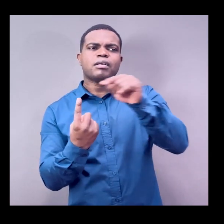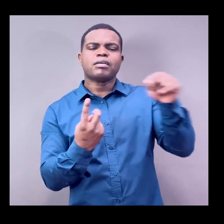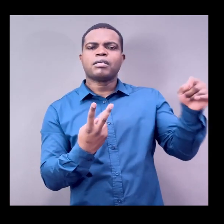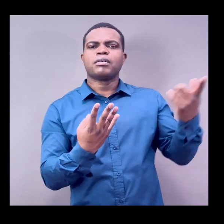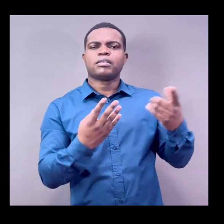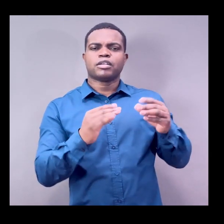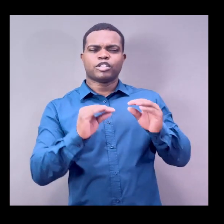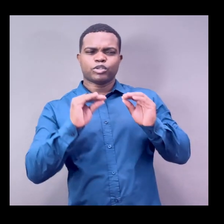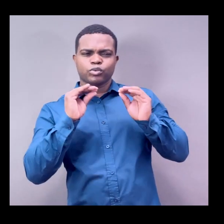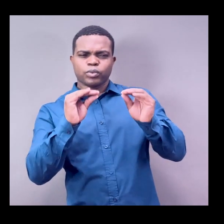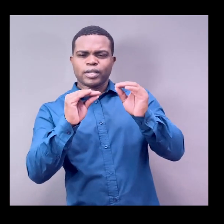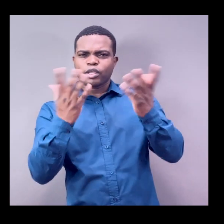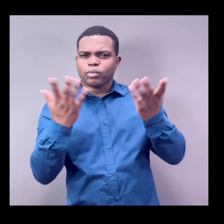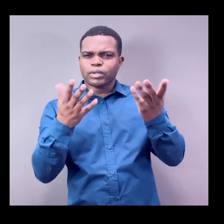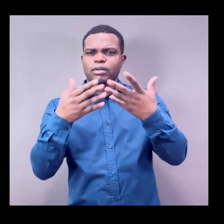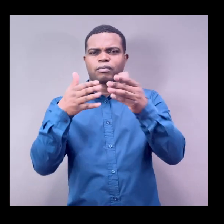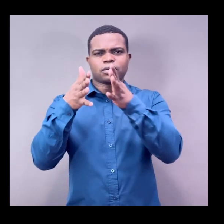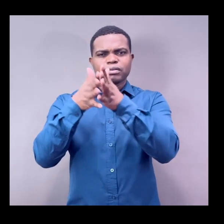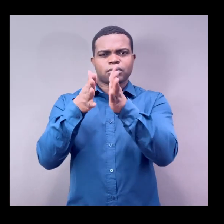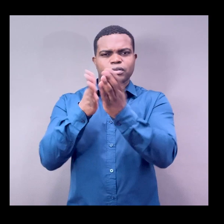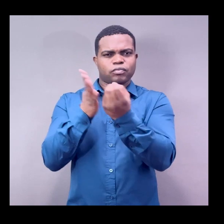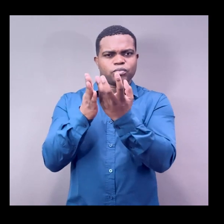description is training workshop.